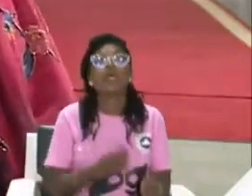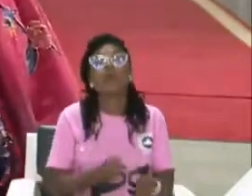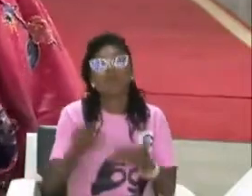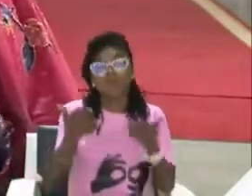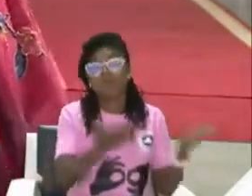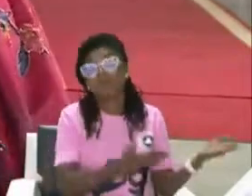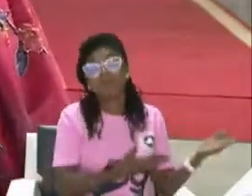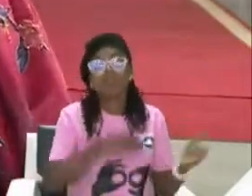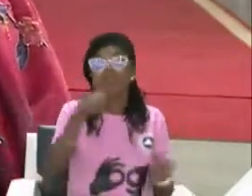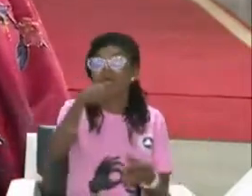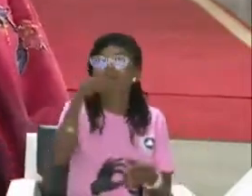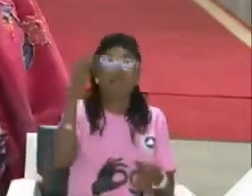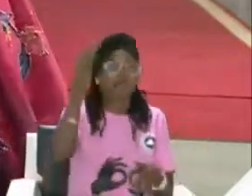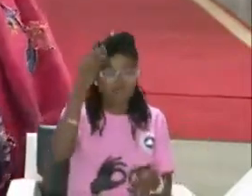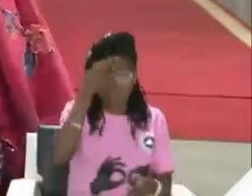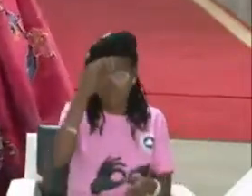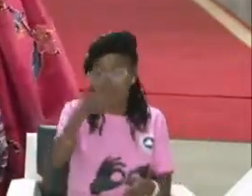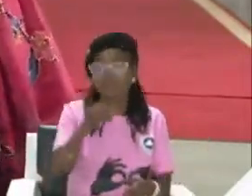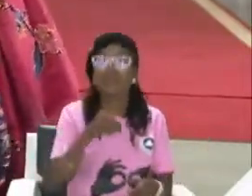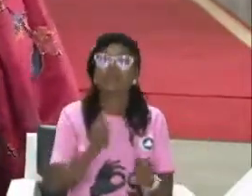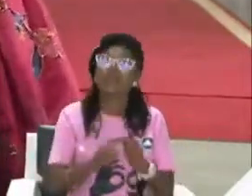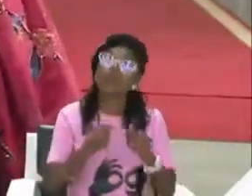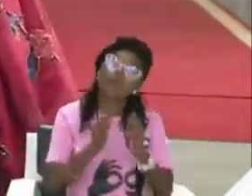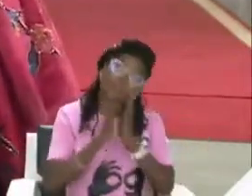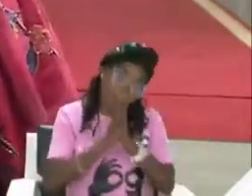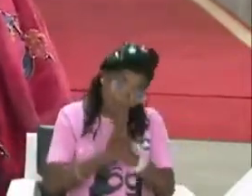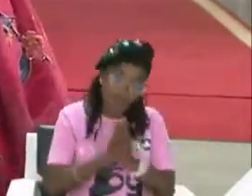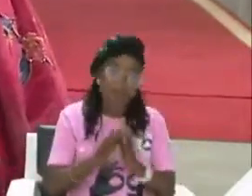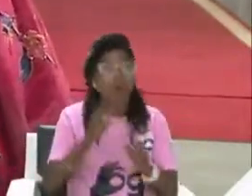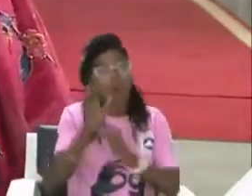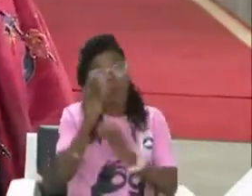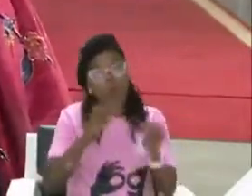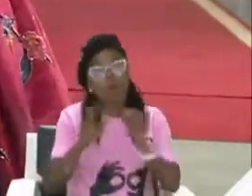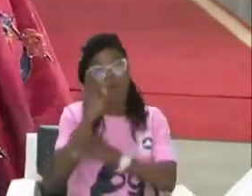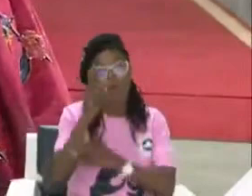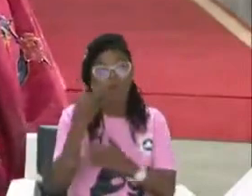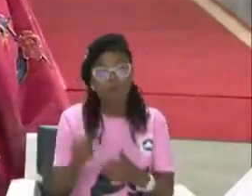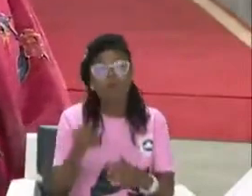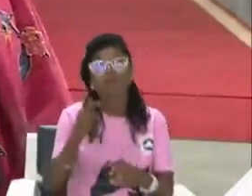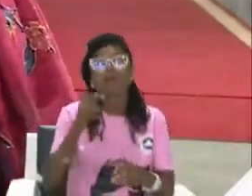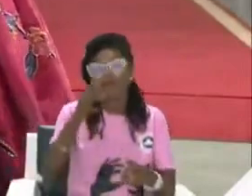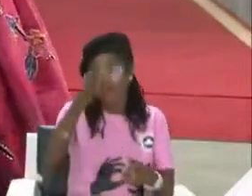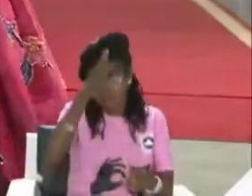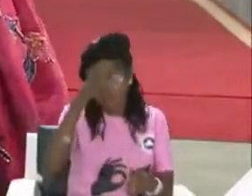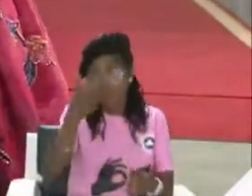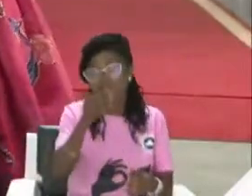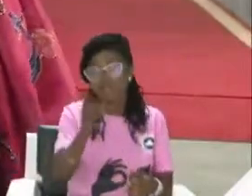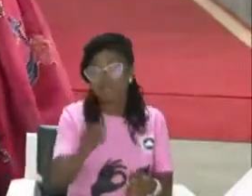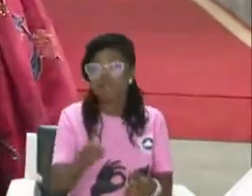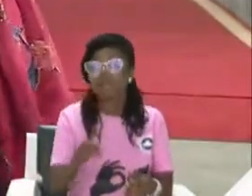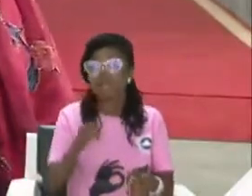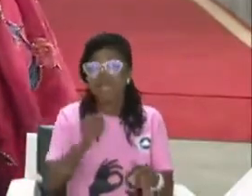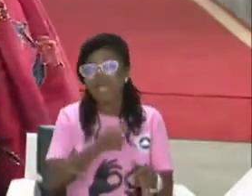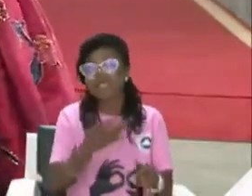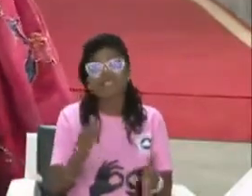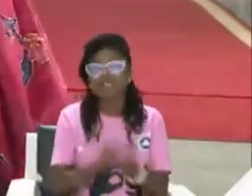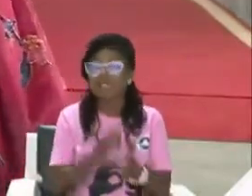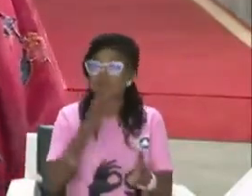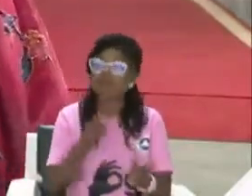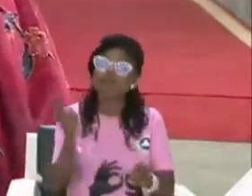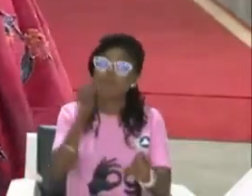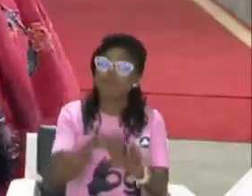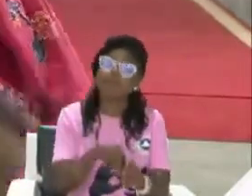tummy and they will pray. Oh God, the Father, that they are able you. Anything that you have not planted in the womb of my mommy, please